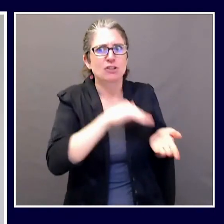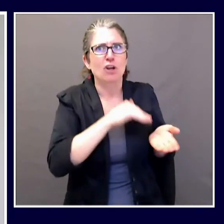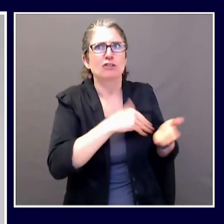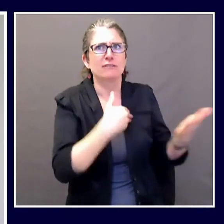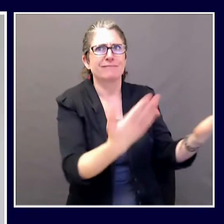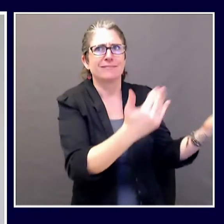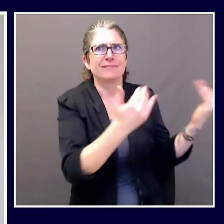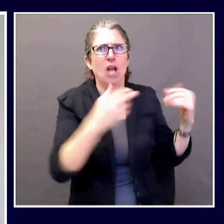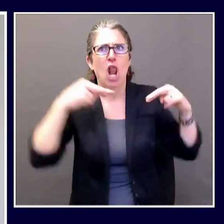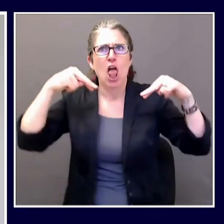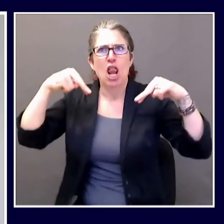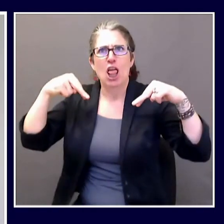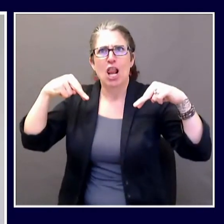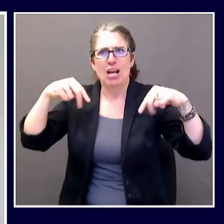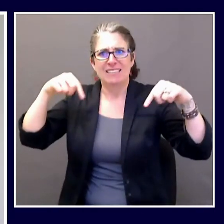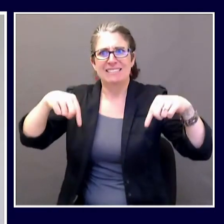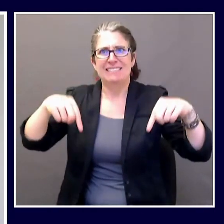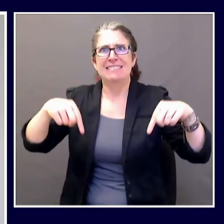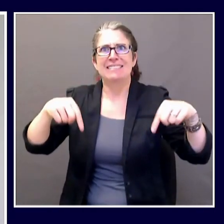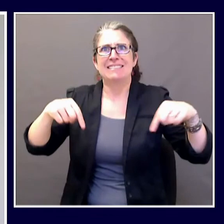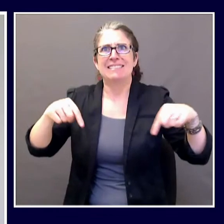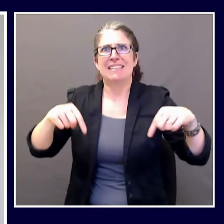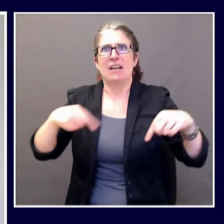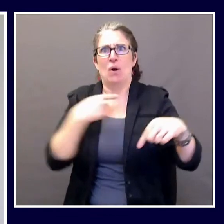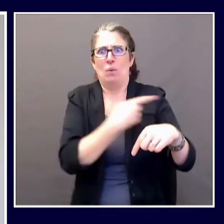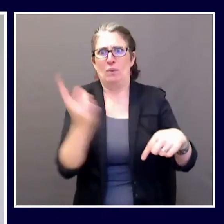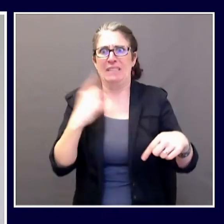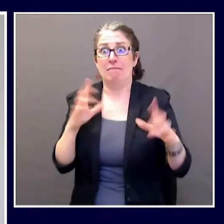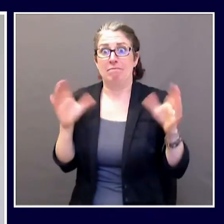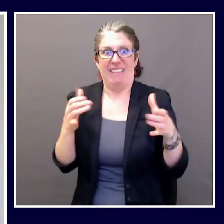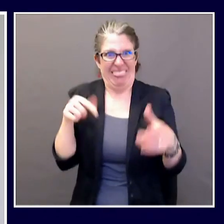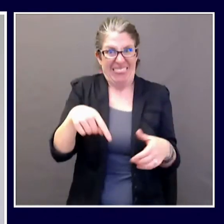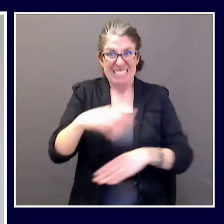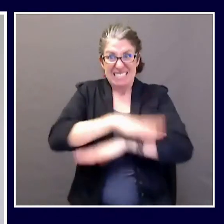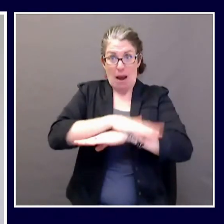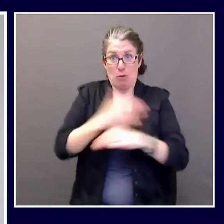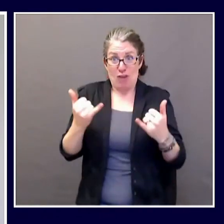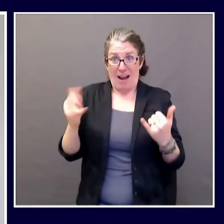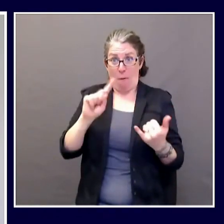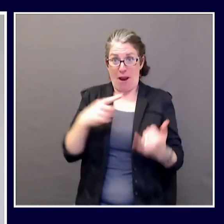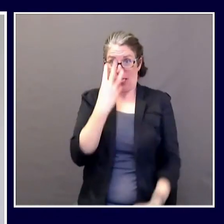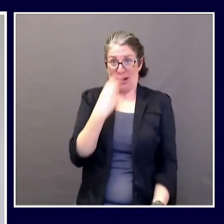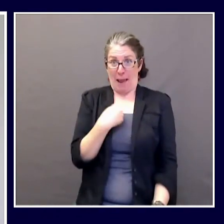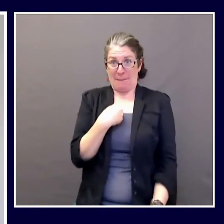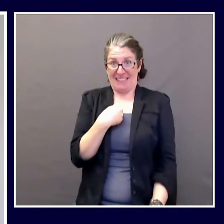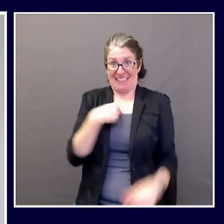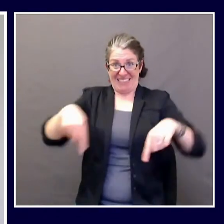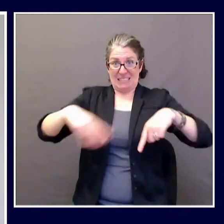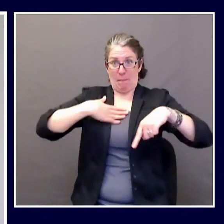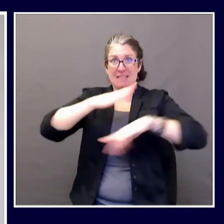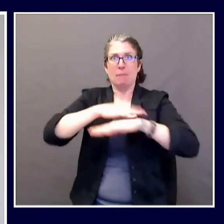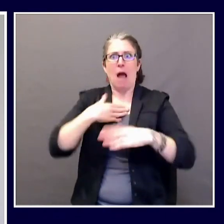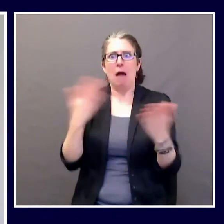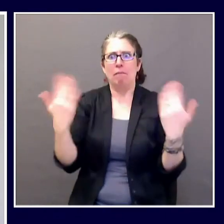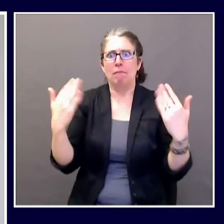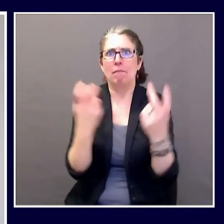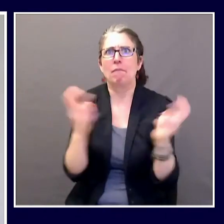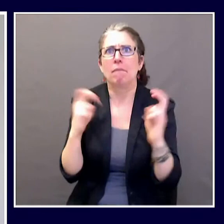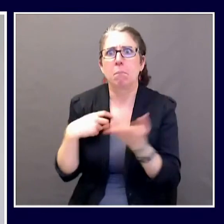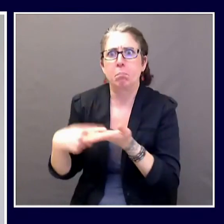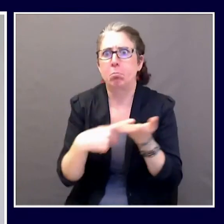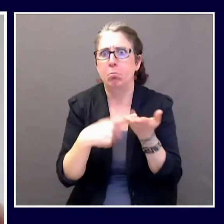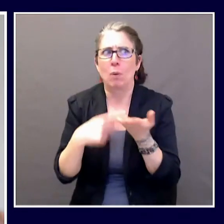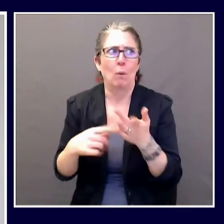to start saying, what do we know, what do we need to know, and what do we need to plan for? The third was on February 24th. I remember the date